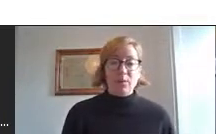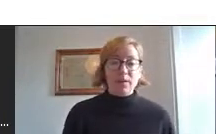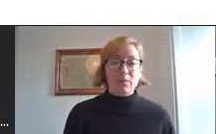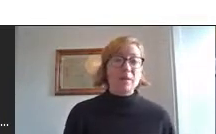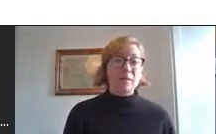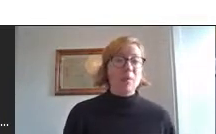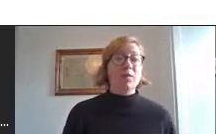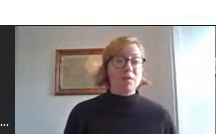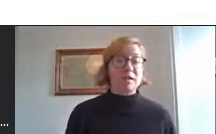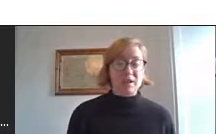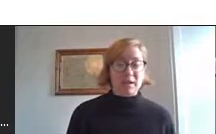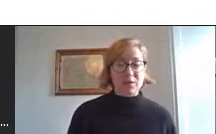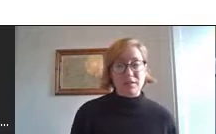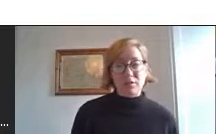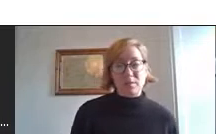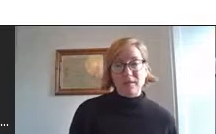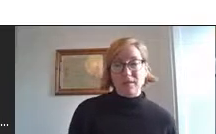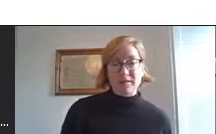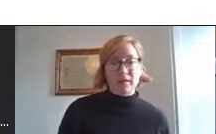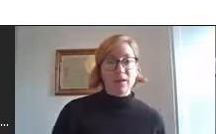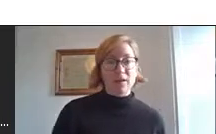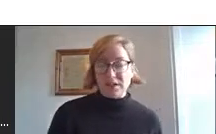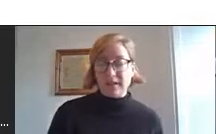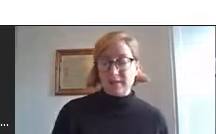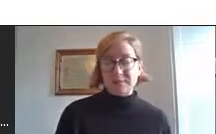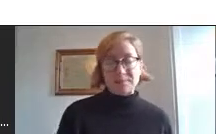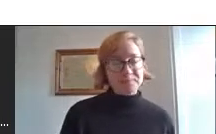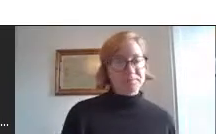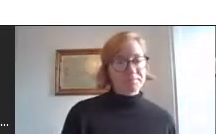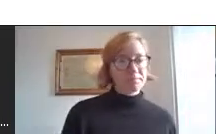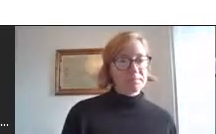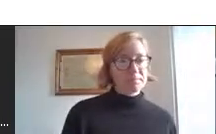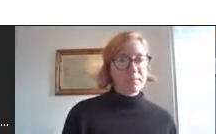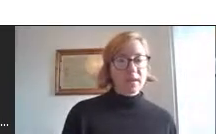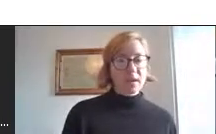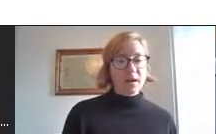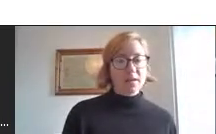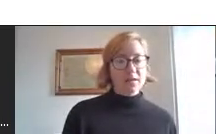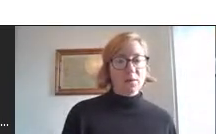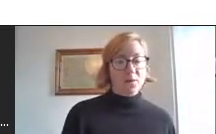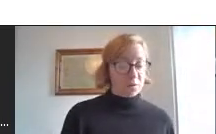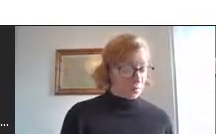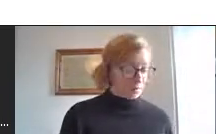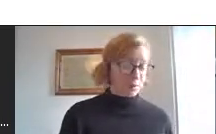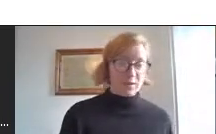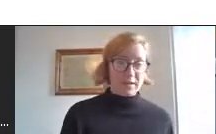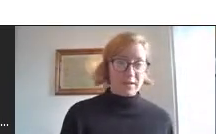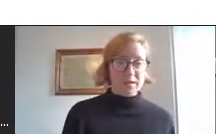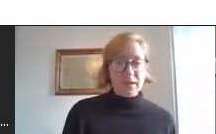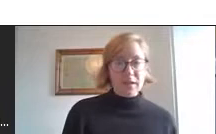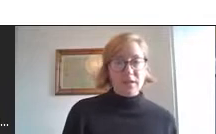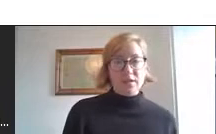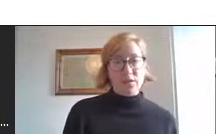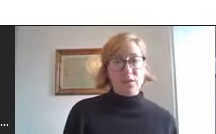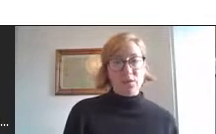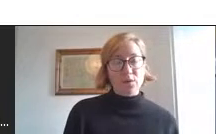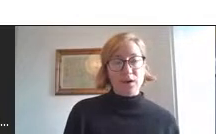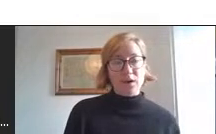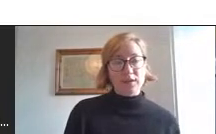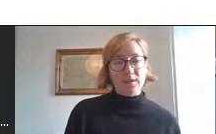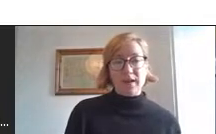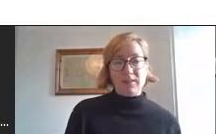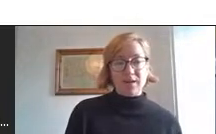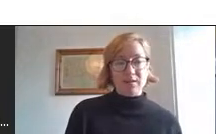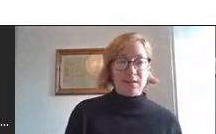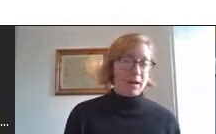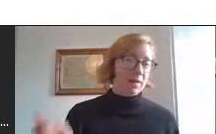approach with a minimum of speech and language therapist and a psychologist. So good resources to look